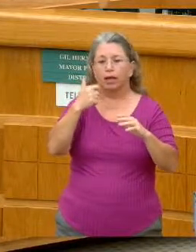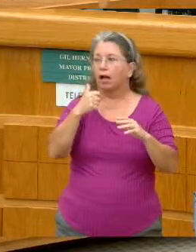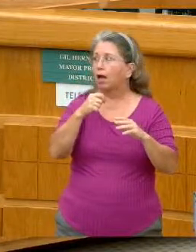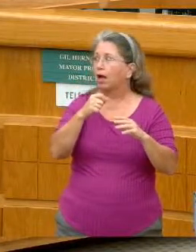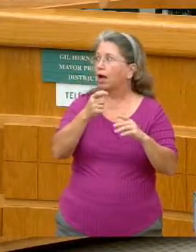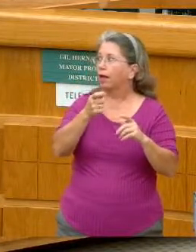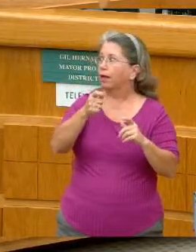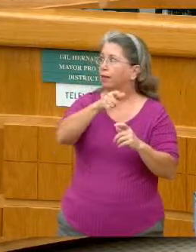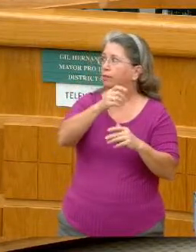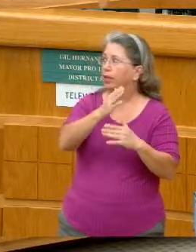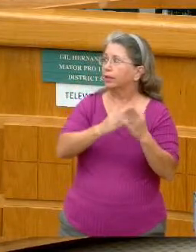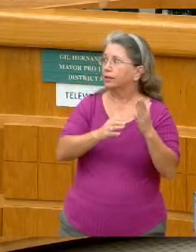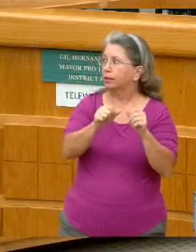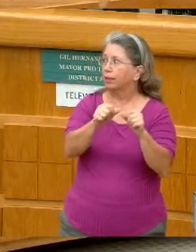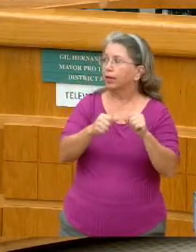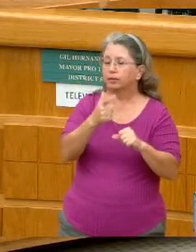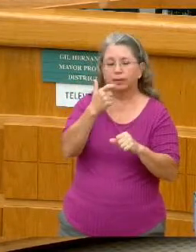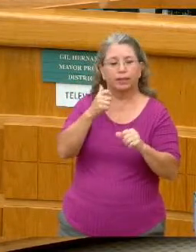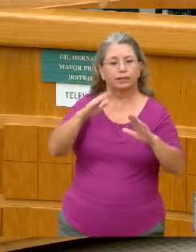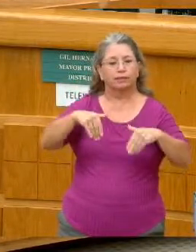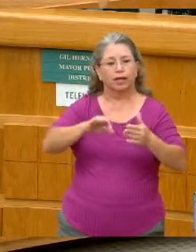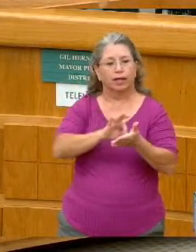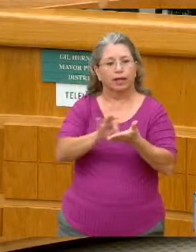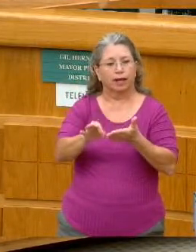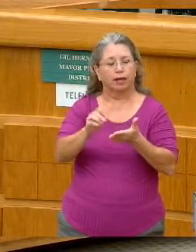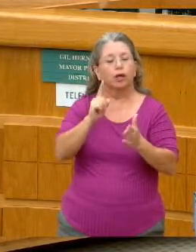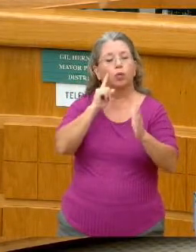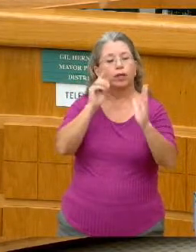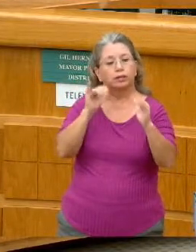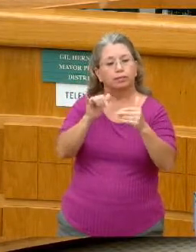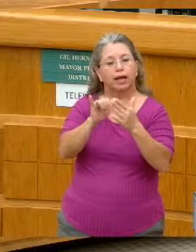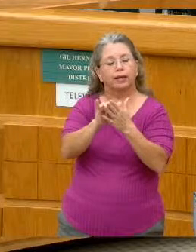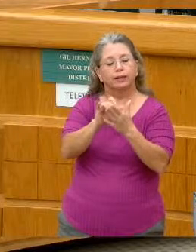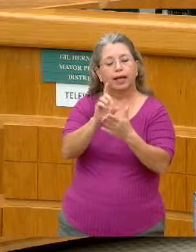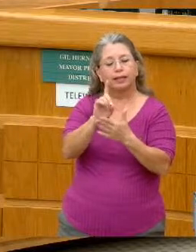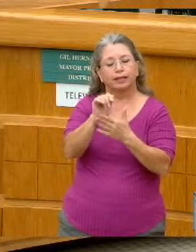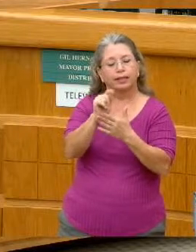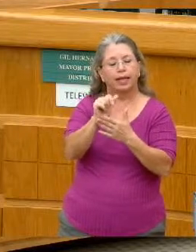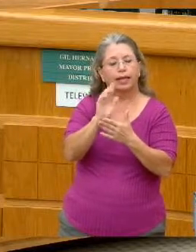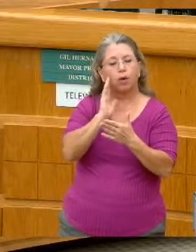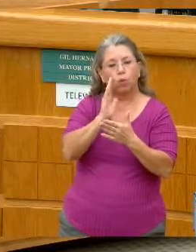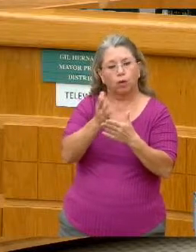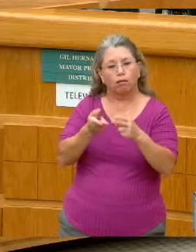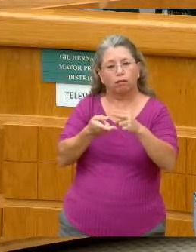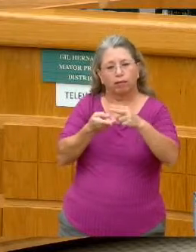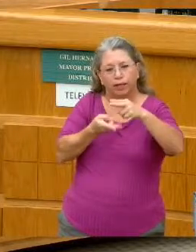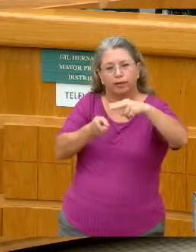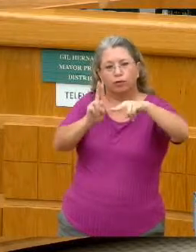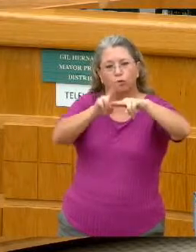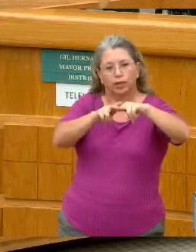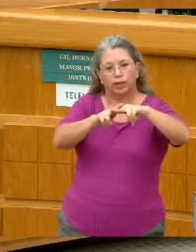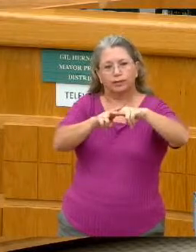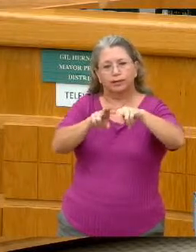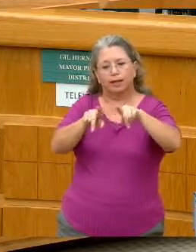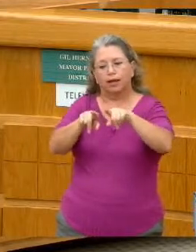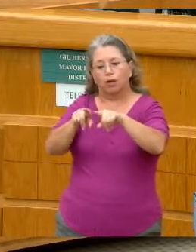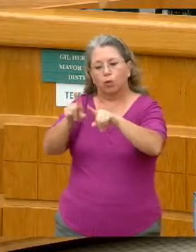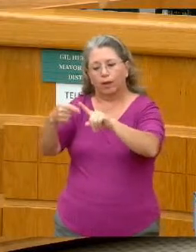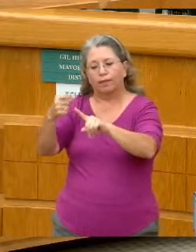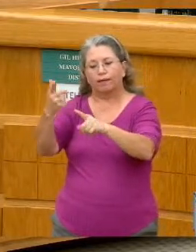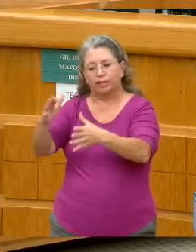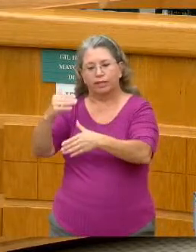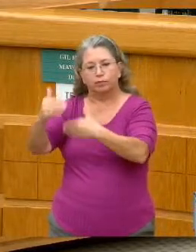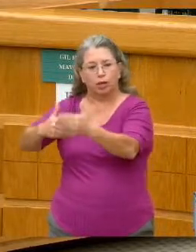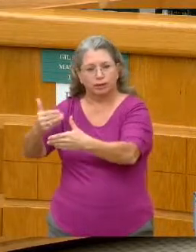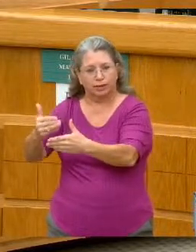even here, we expect that these data points are probably going to increase as more death certificates are processed. What you can